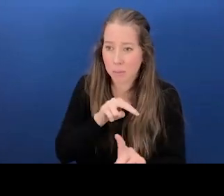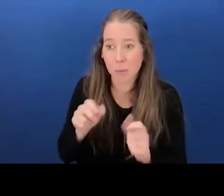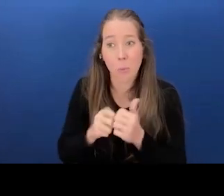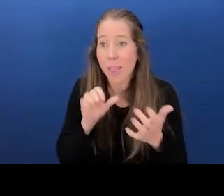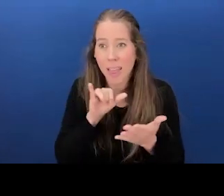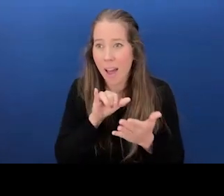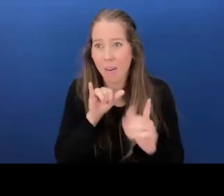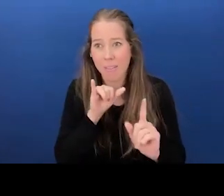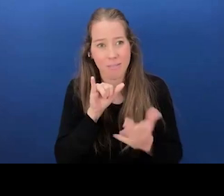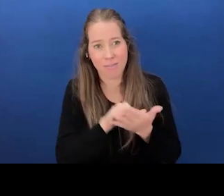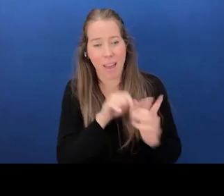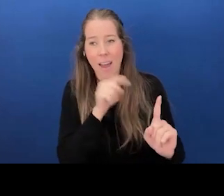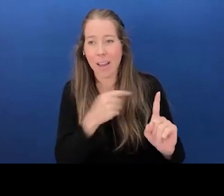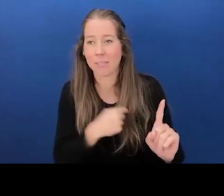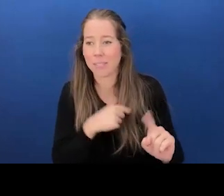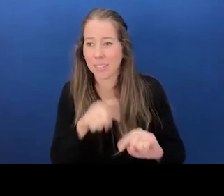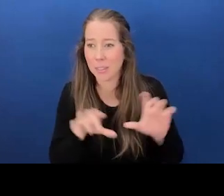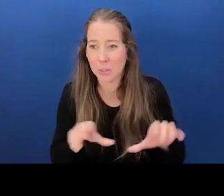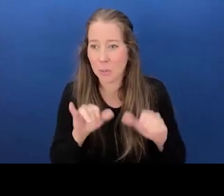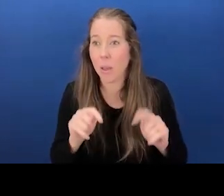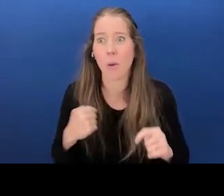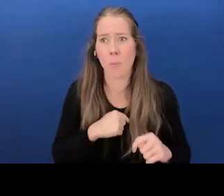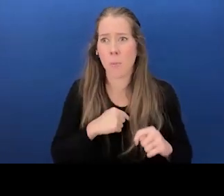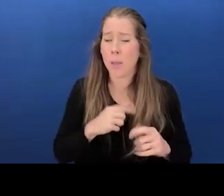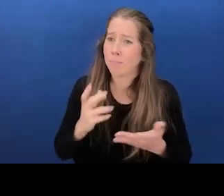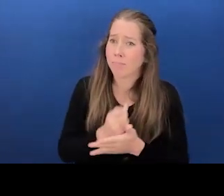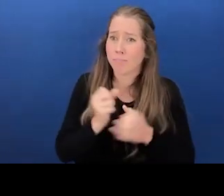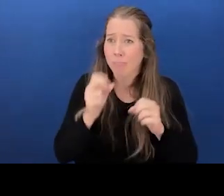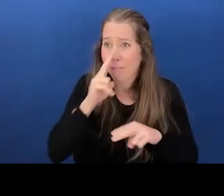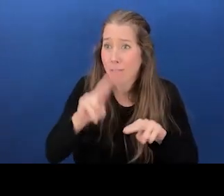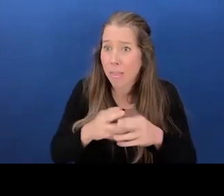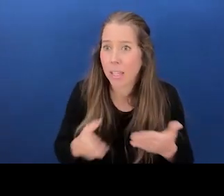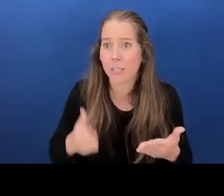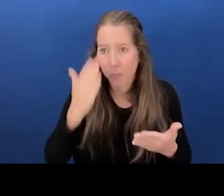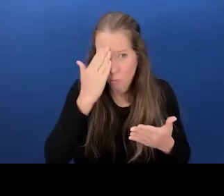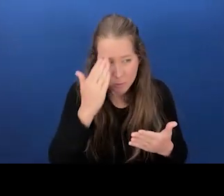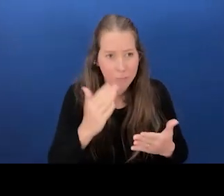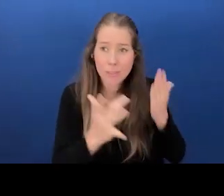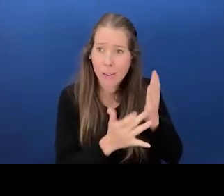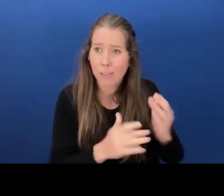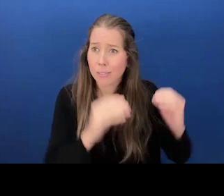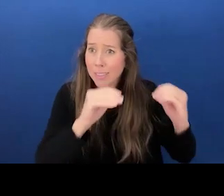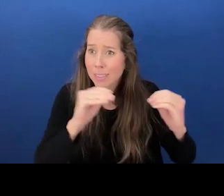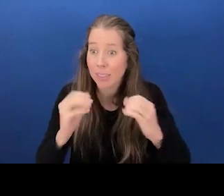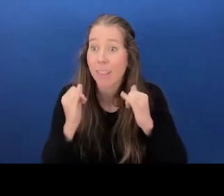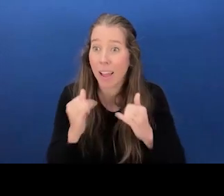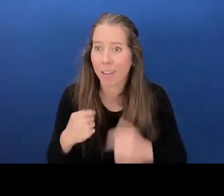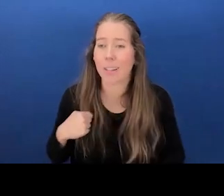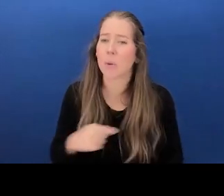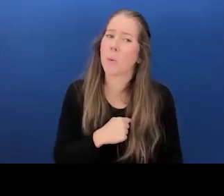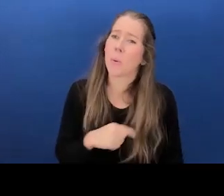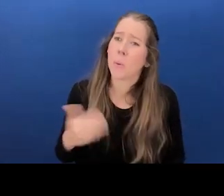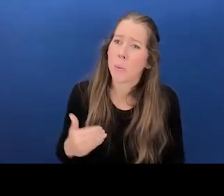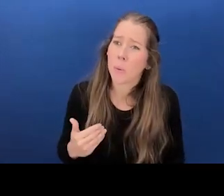got to do something really fun. I just have to say this, like when you teach technology as we do, having somebody